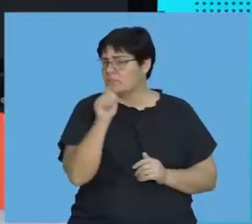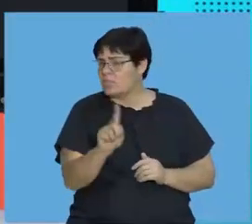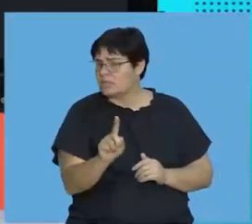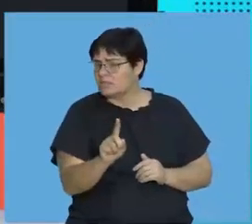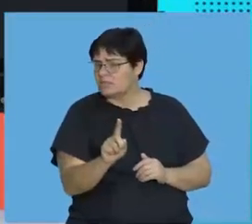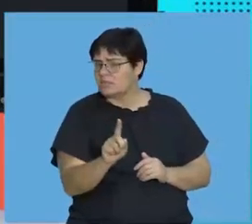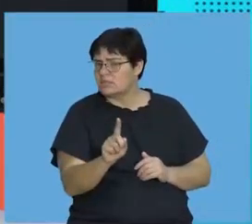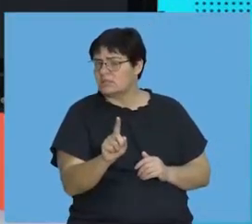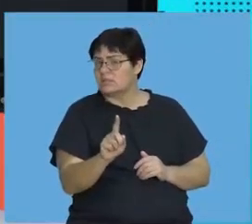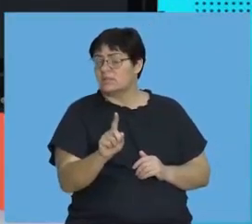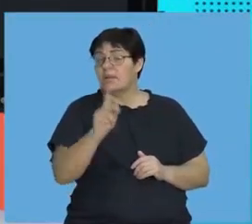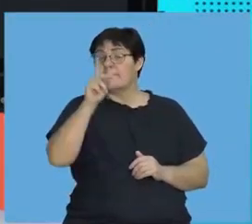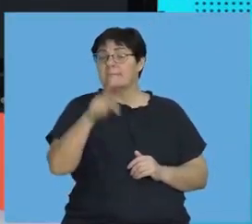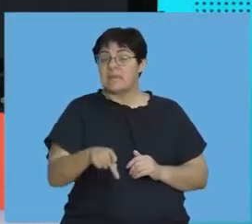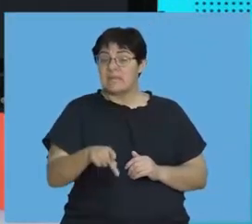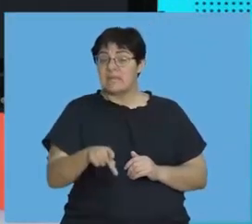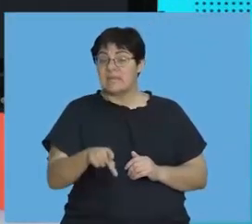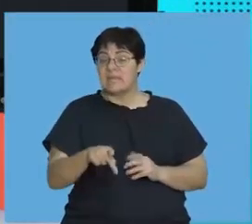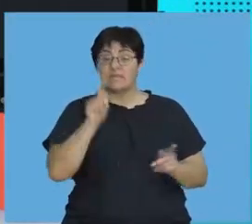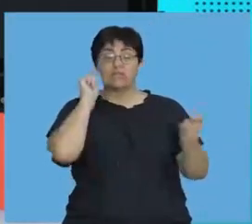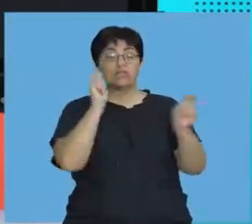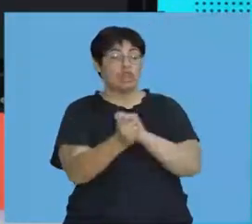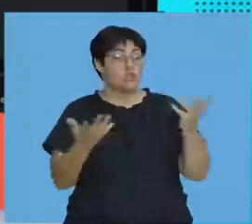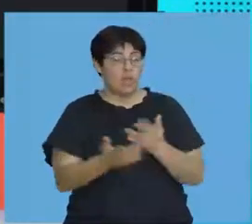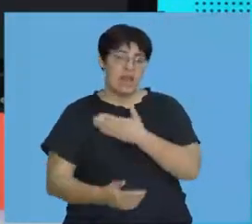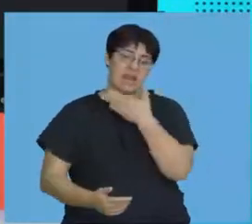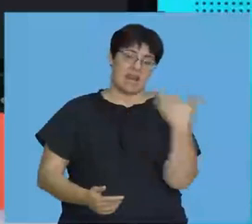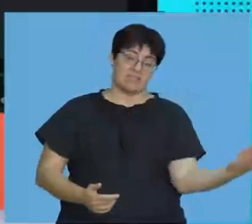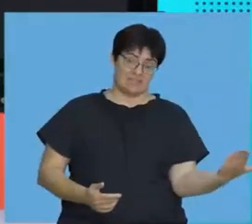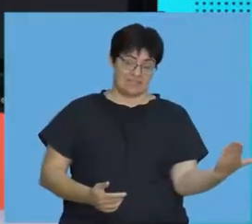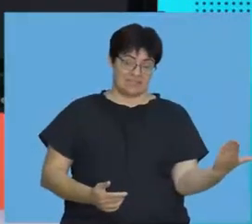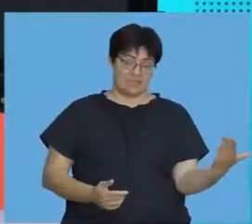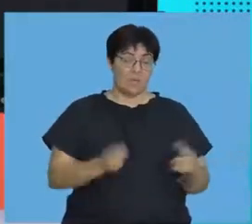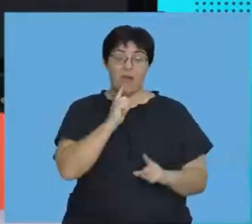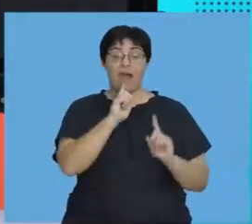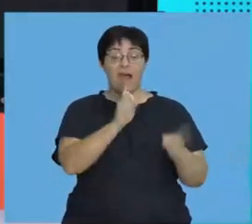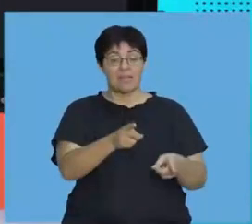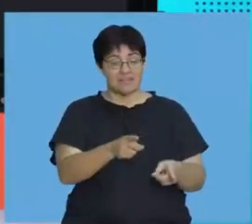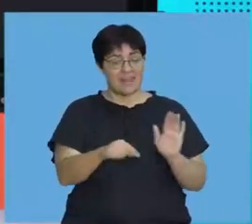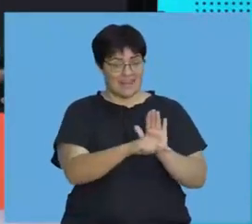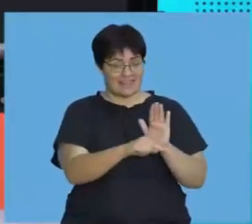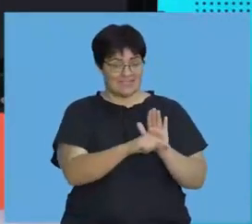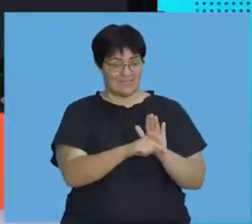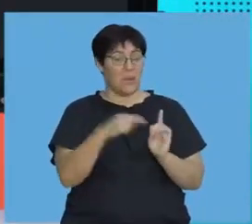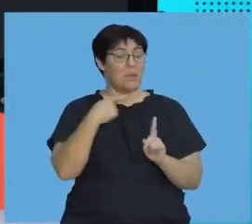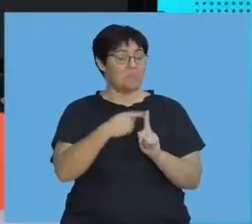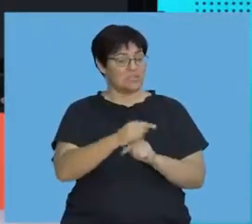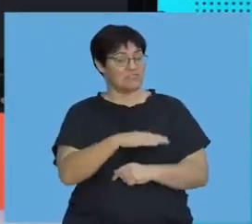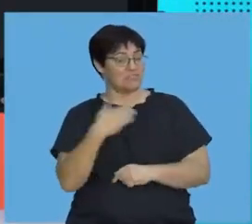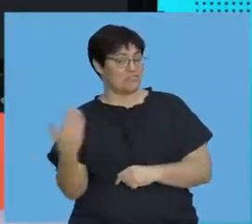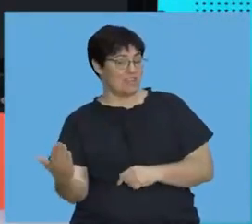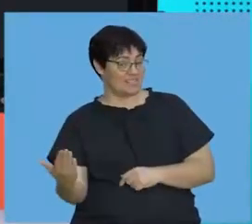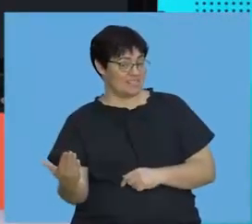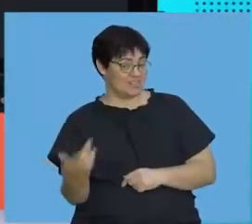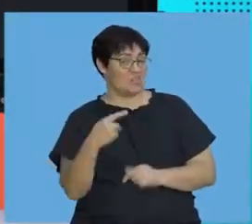That means that the change in momentum is to the left, because our answer is negative and the